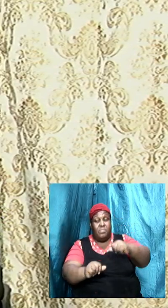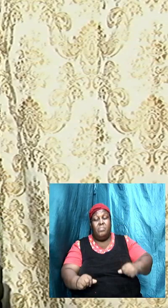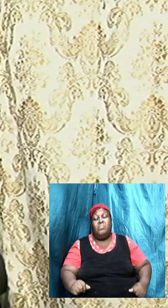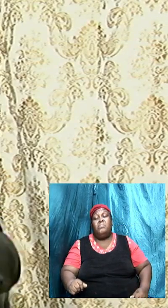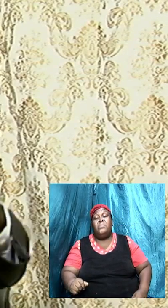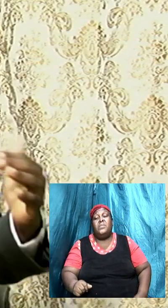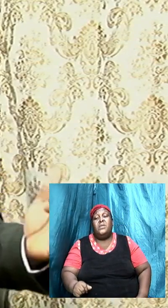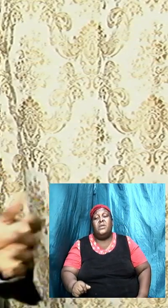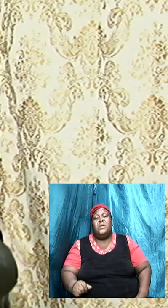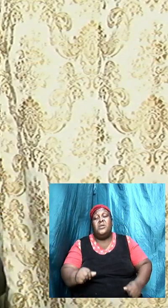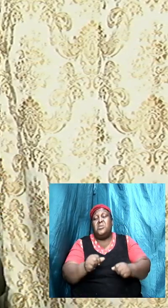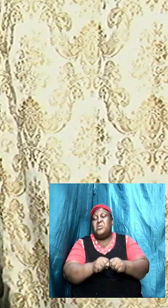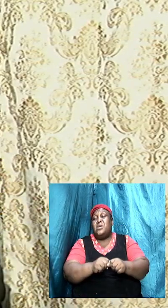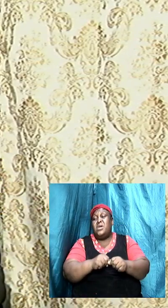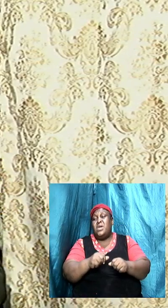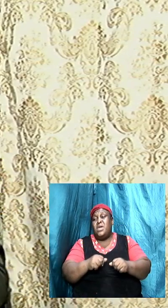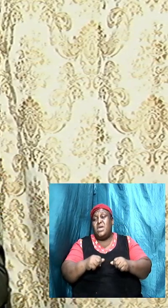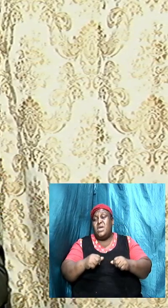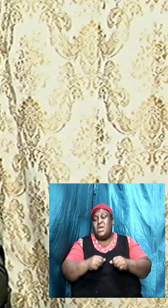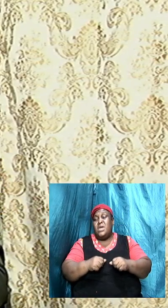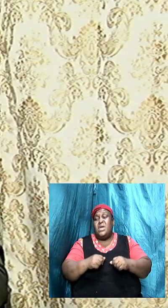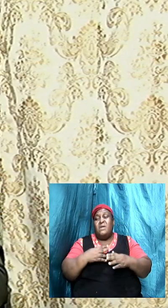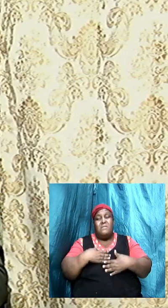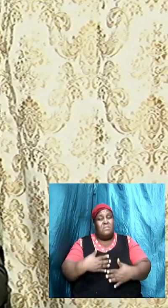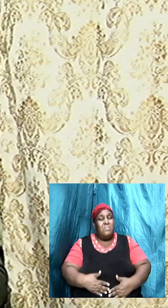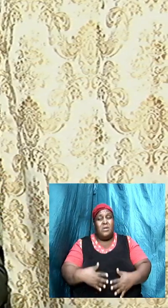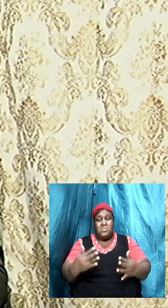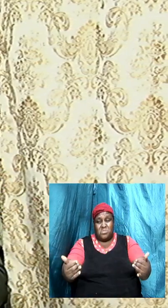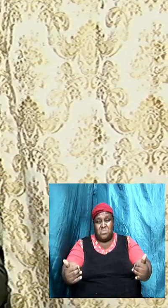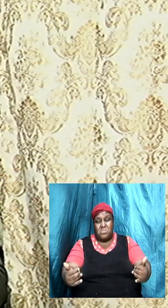People, everybody now is an apostle.